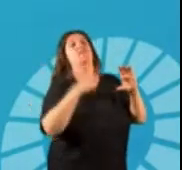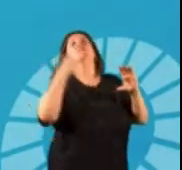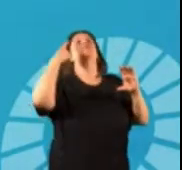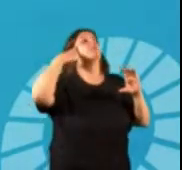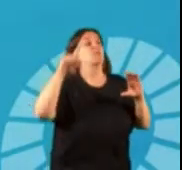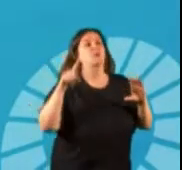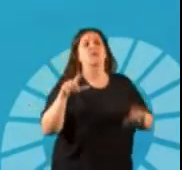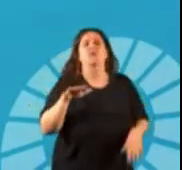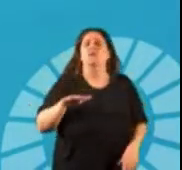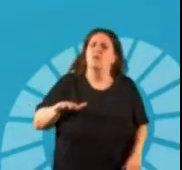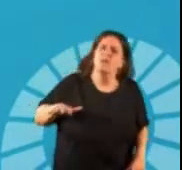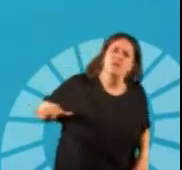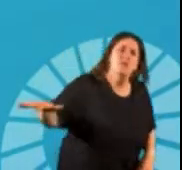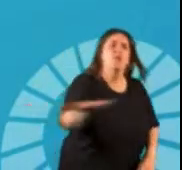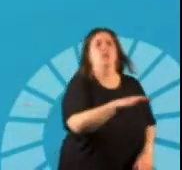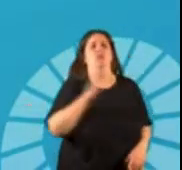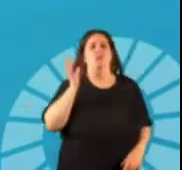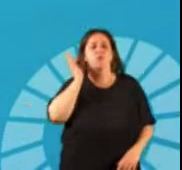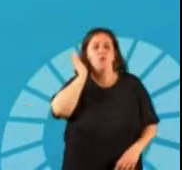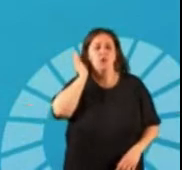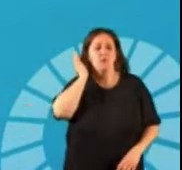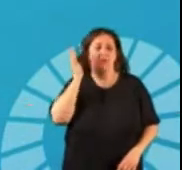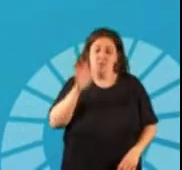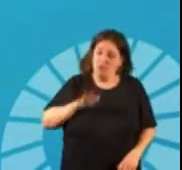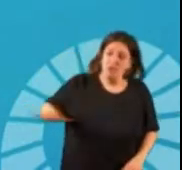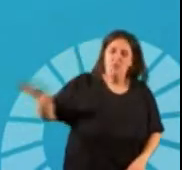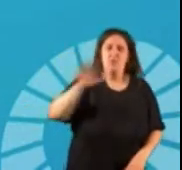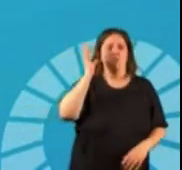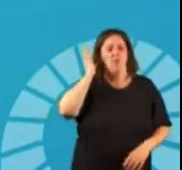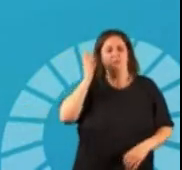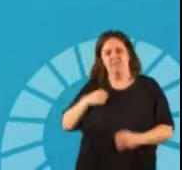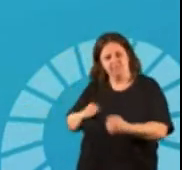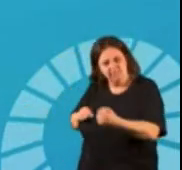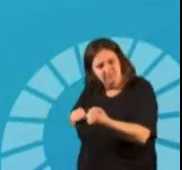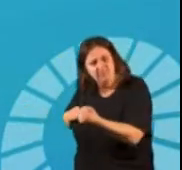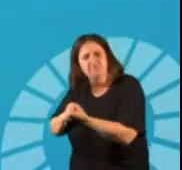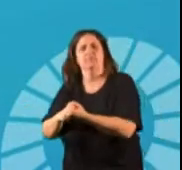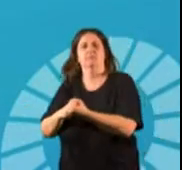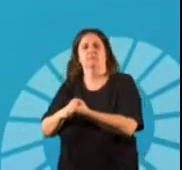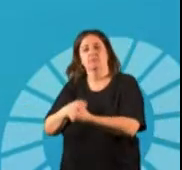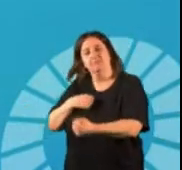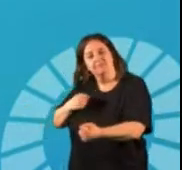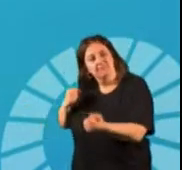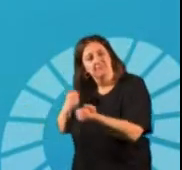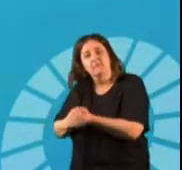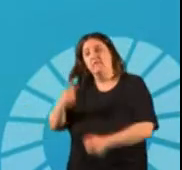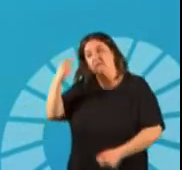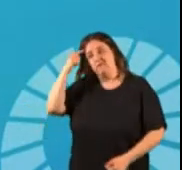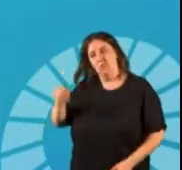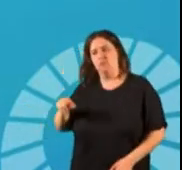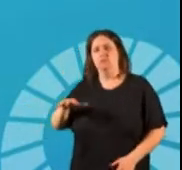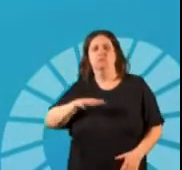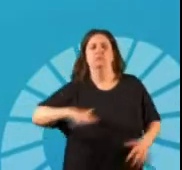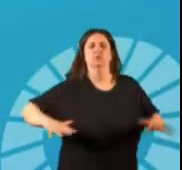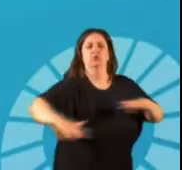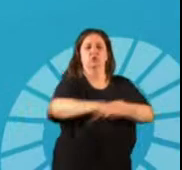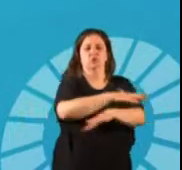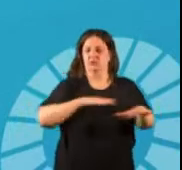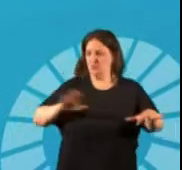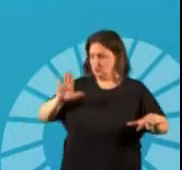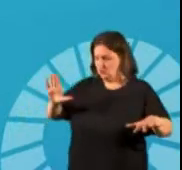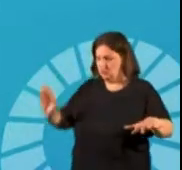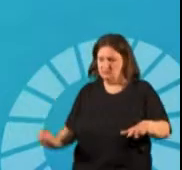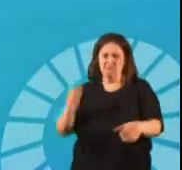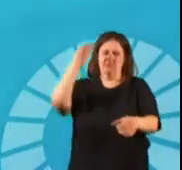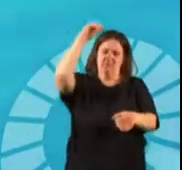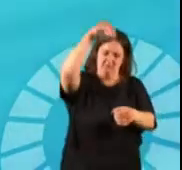power and their influence and to use it in every possible way. So the three action coalitions that